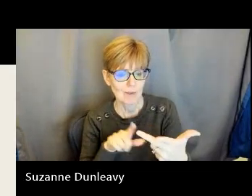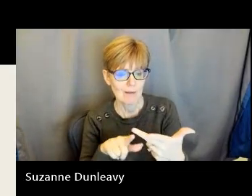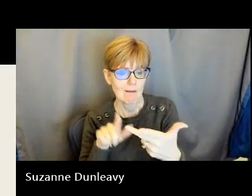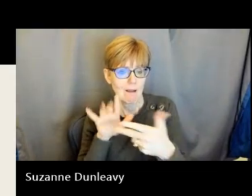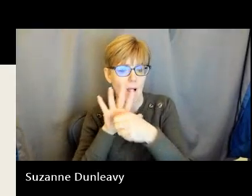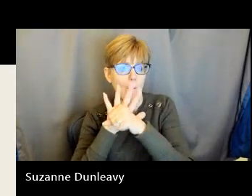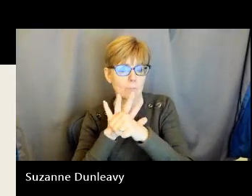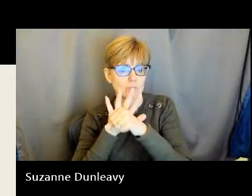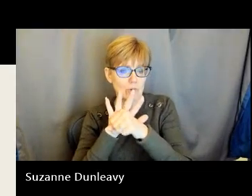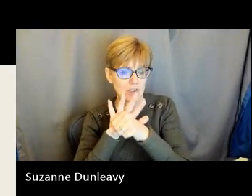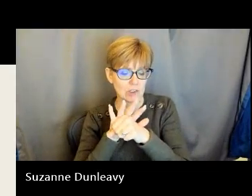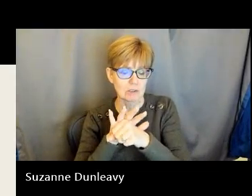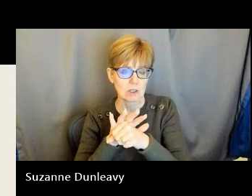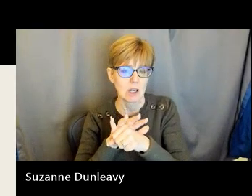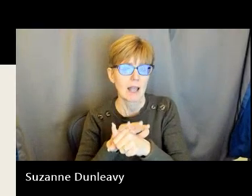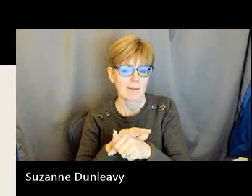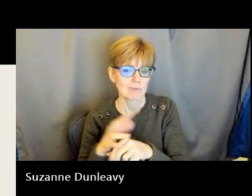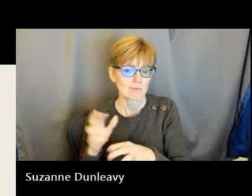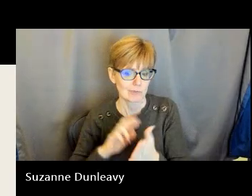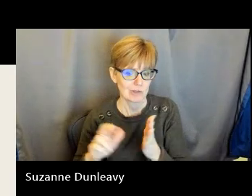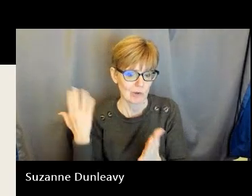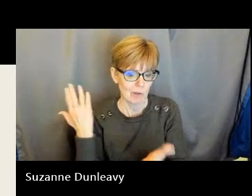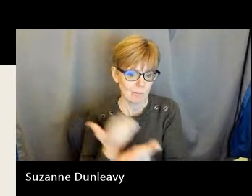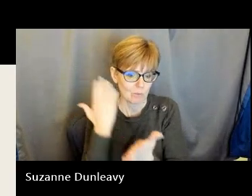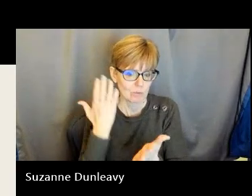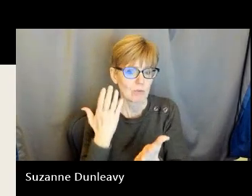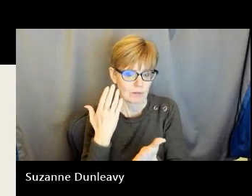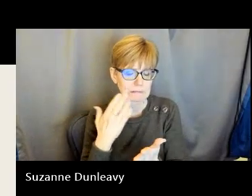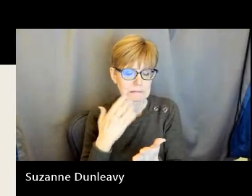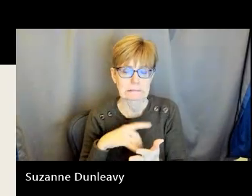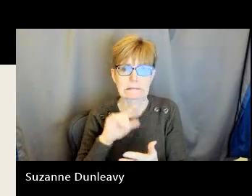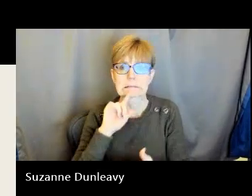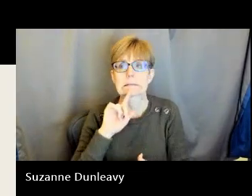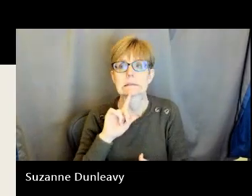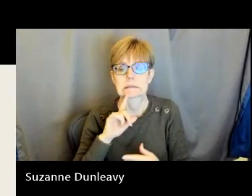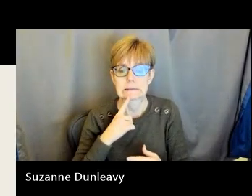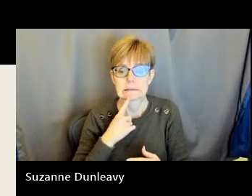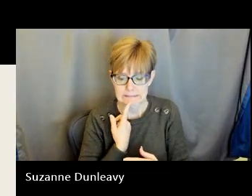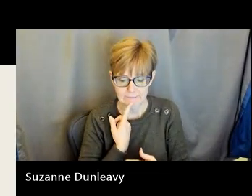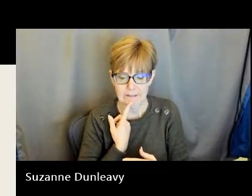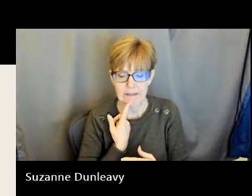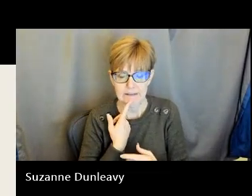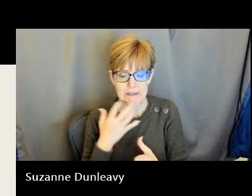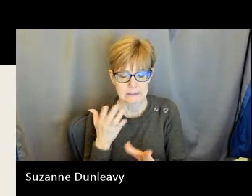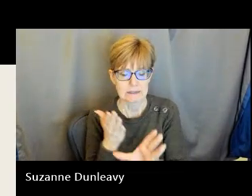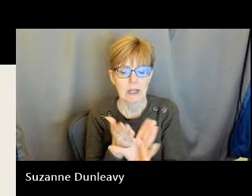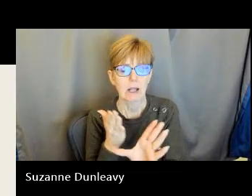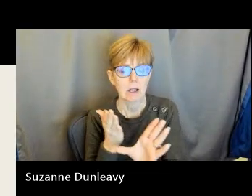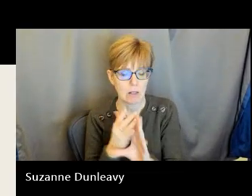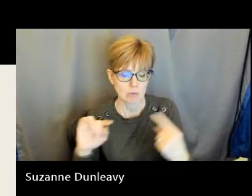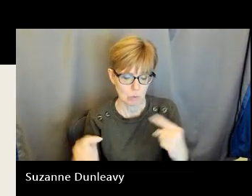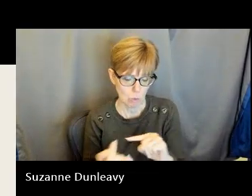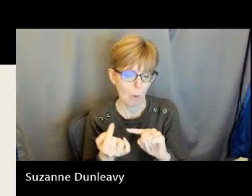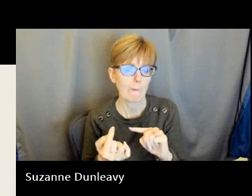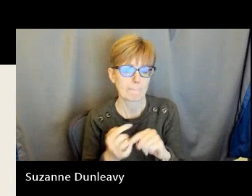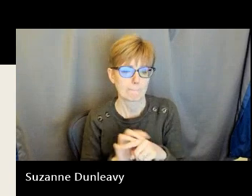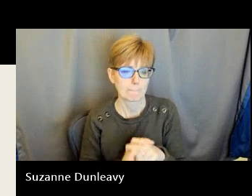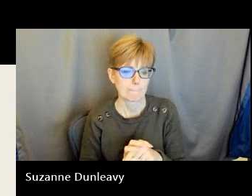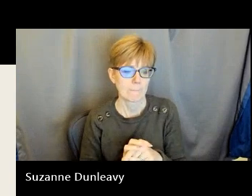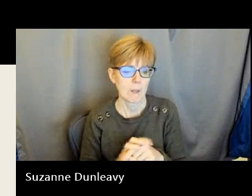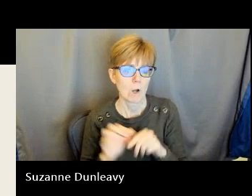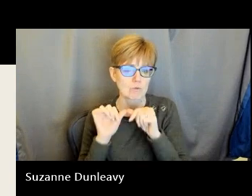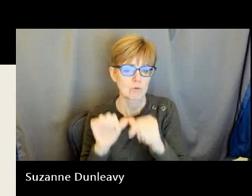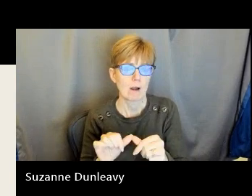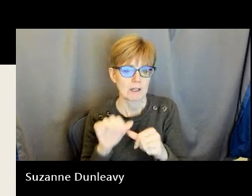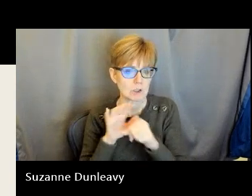in research to cause significant psychological harm through multiple pathways: chronic stress, trauma, increased risk for a range of